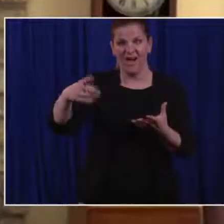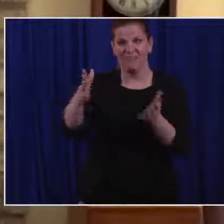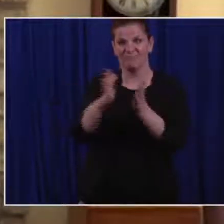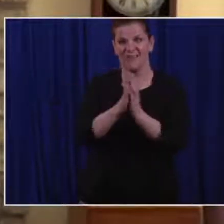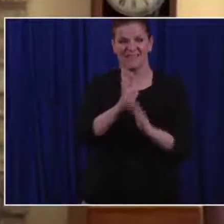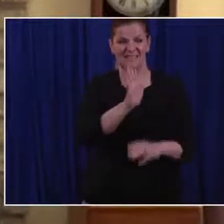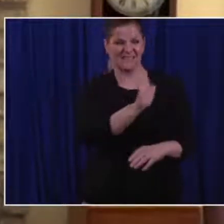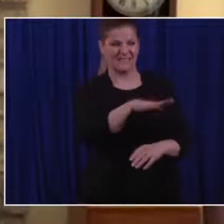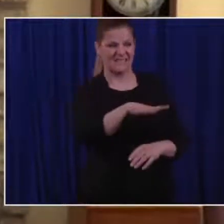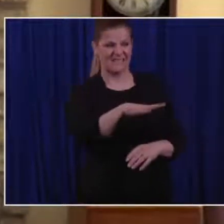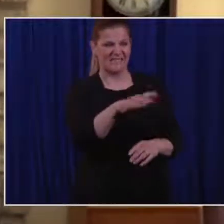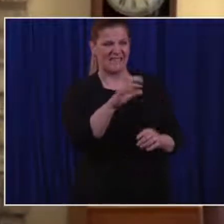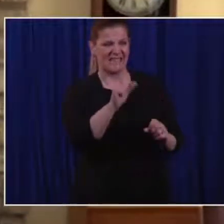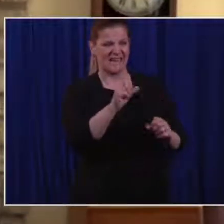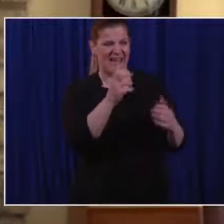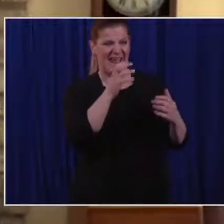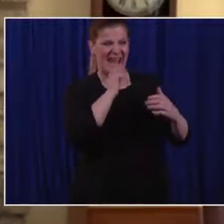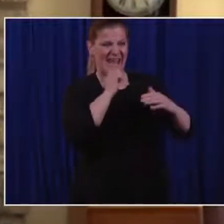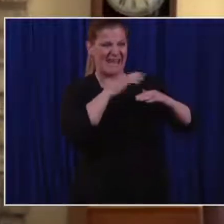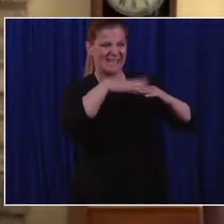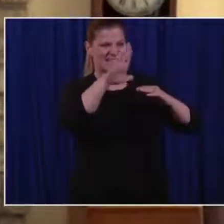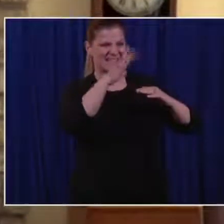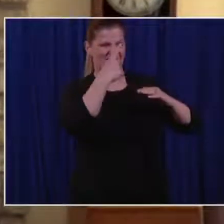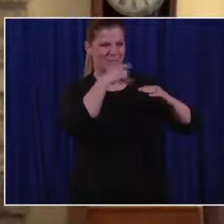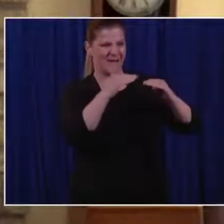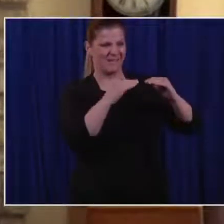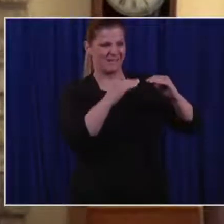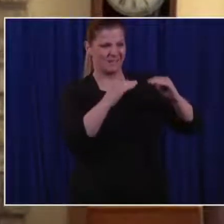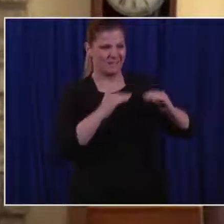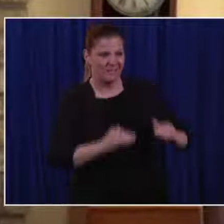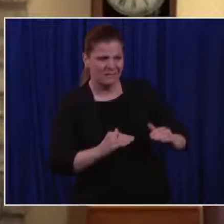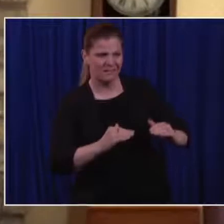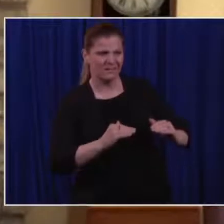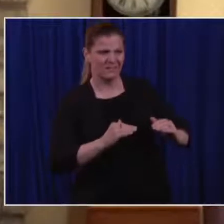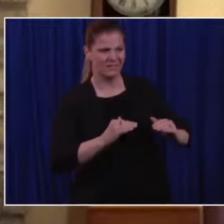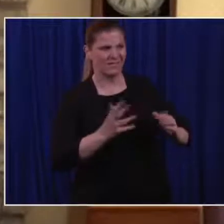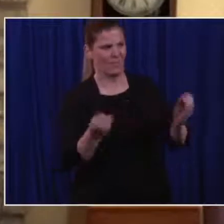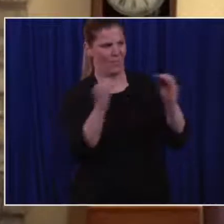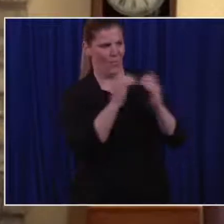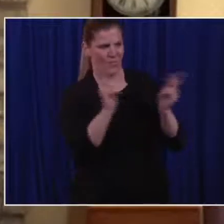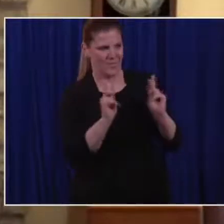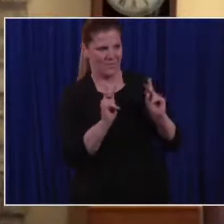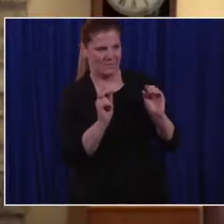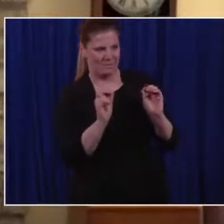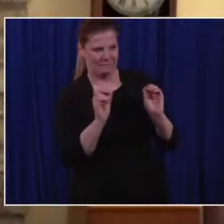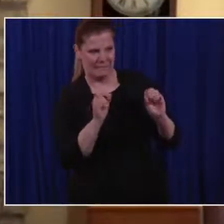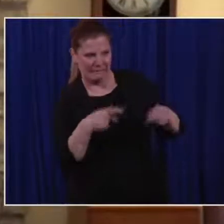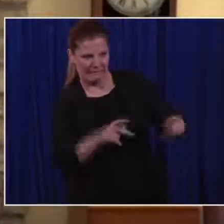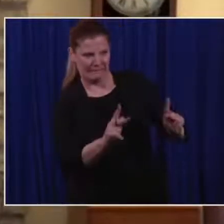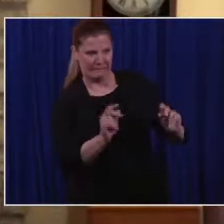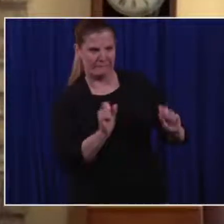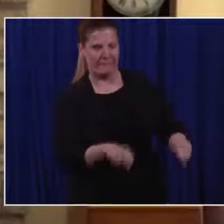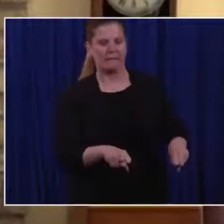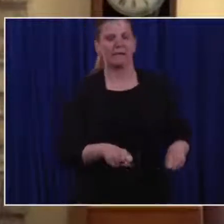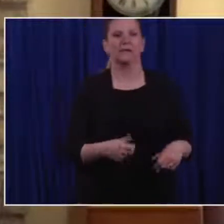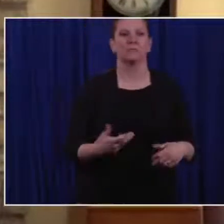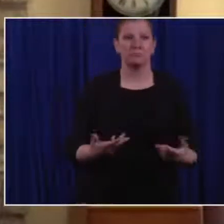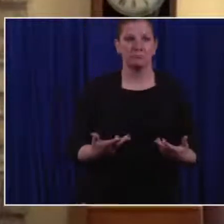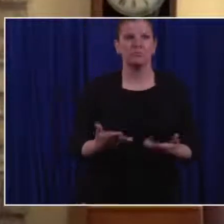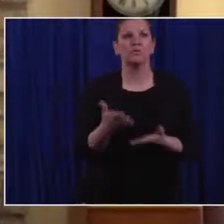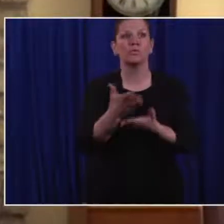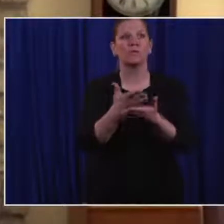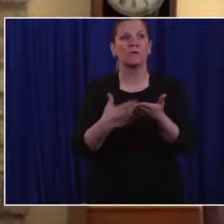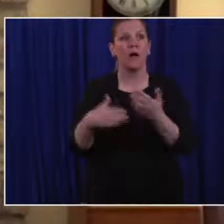the age, that we broaden who is eligible. Some of the counties,